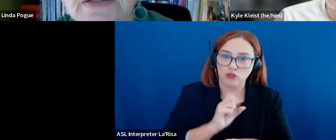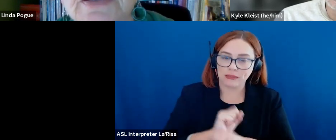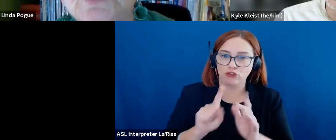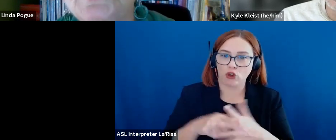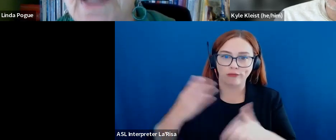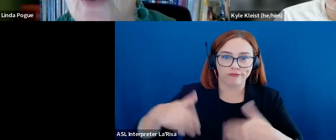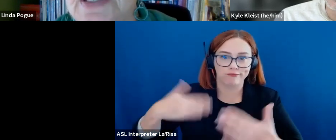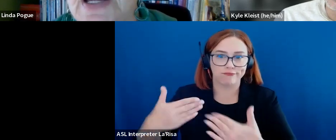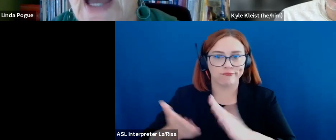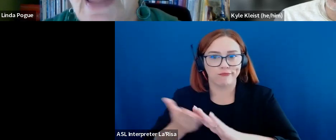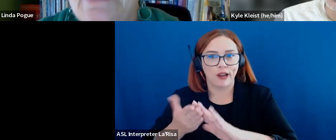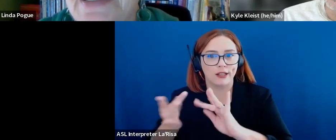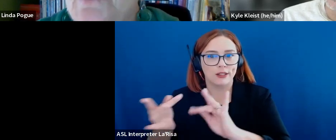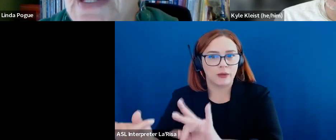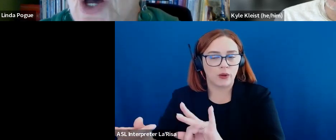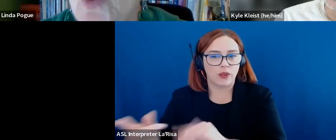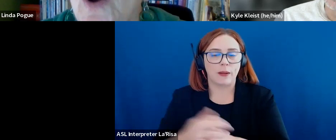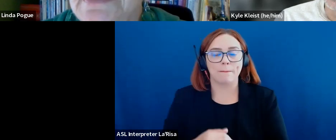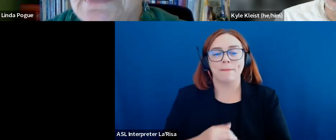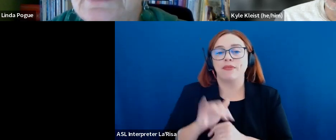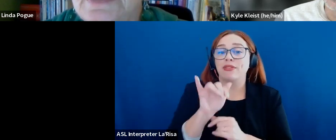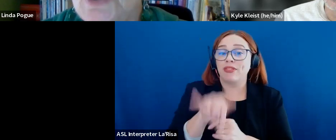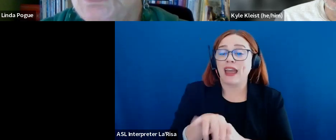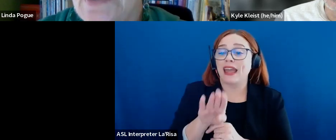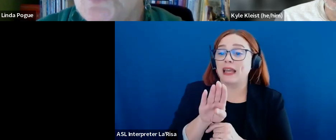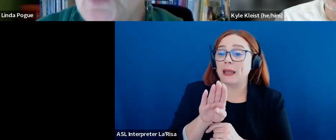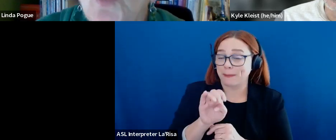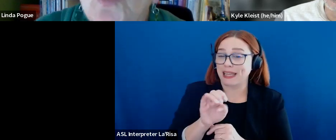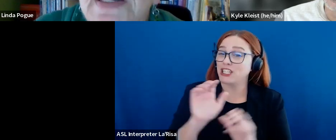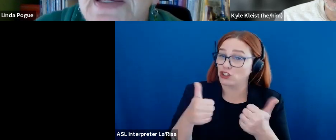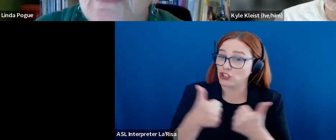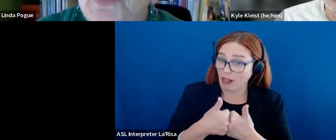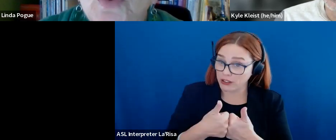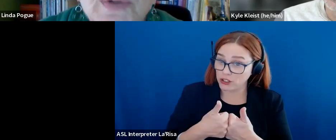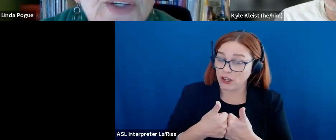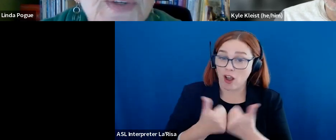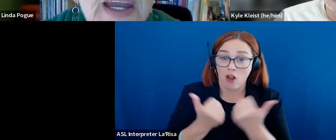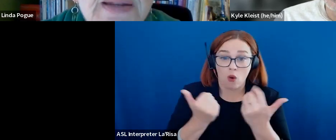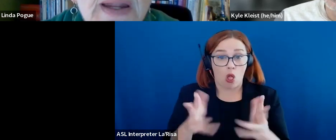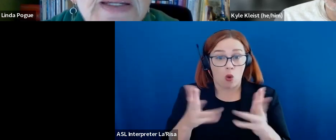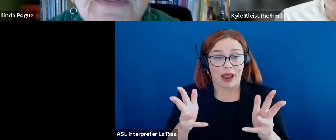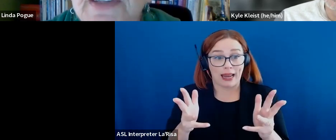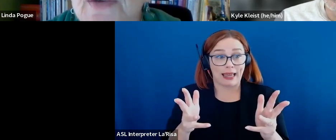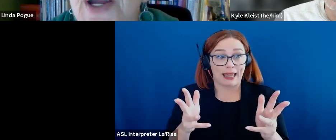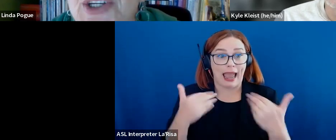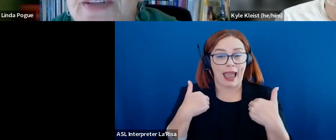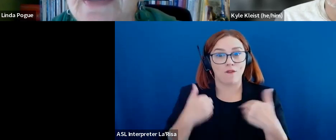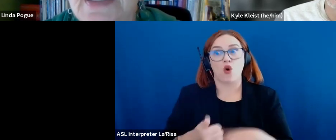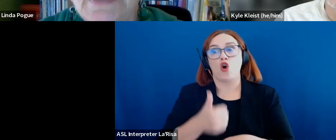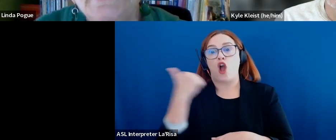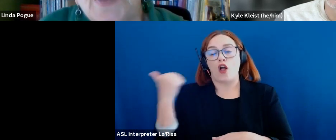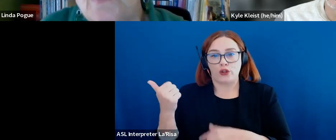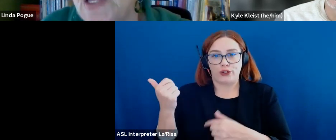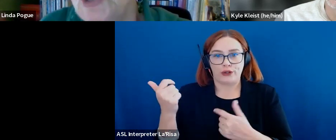everything sorted out. And that can be quite a challenge when you're already pulled, as you say, in many different